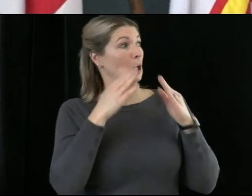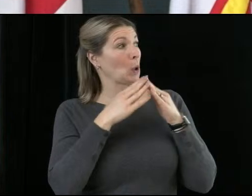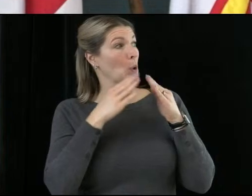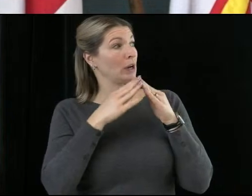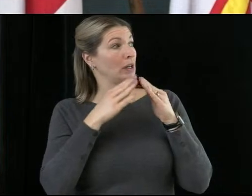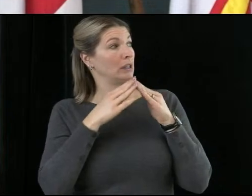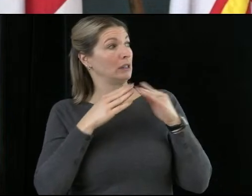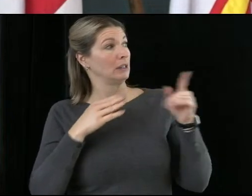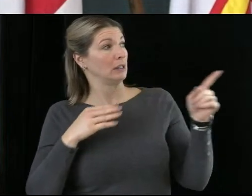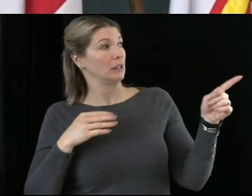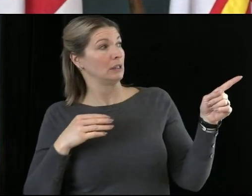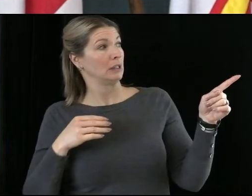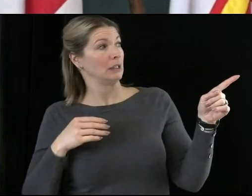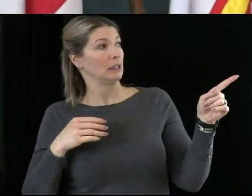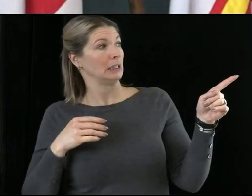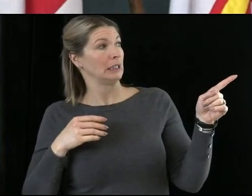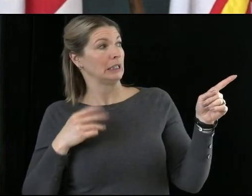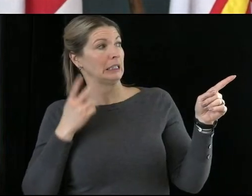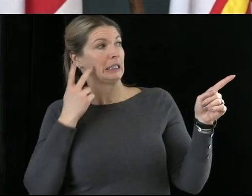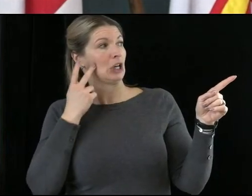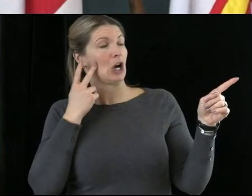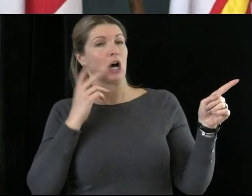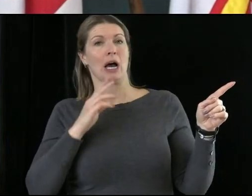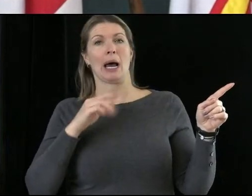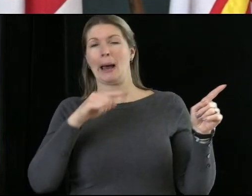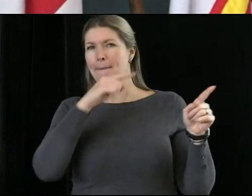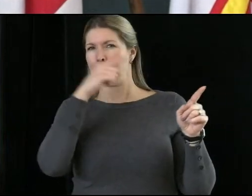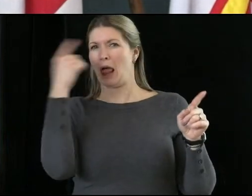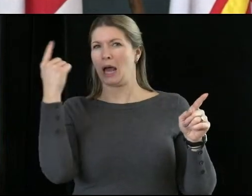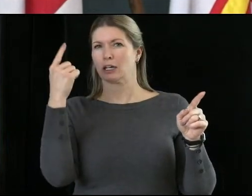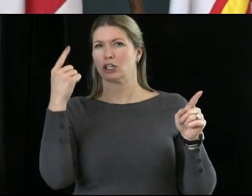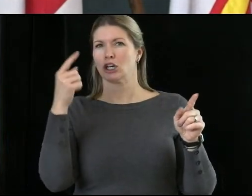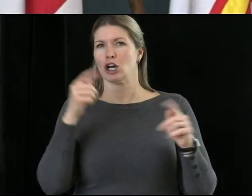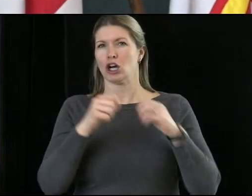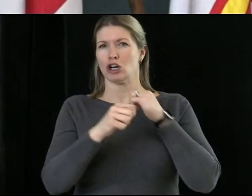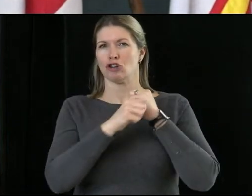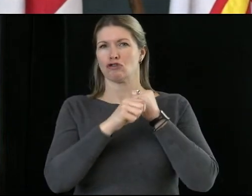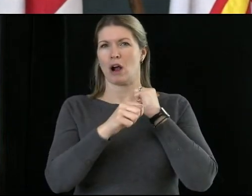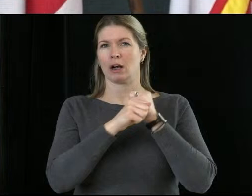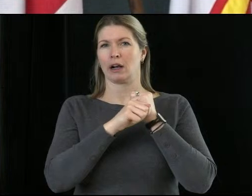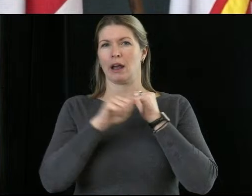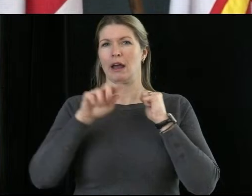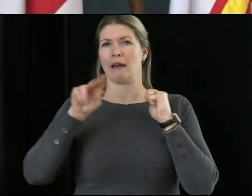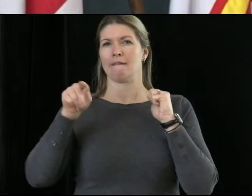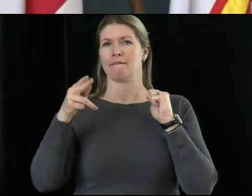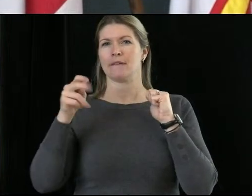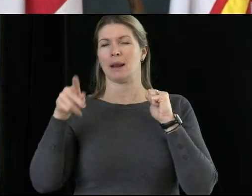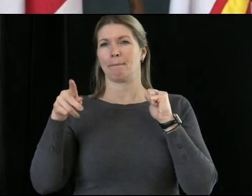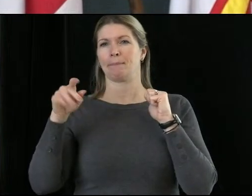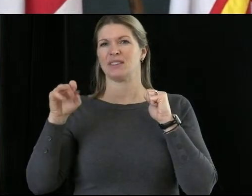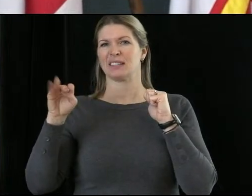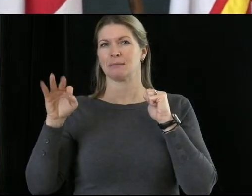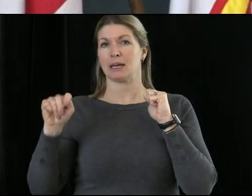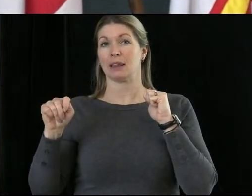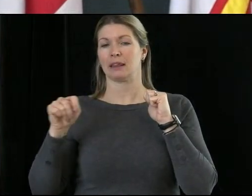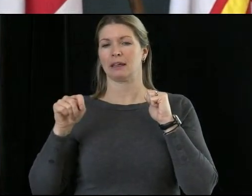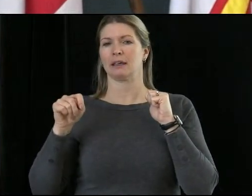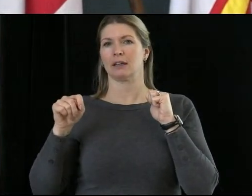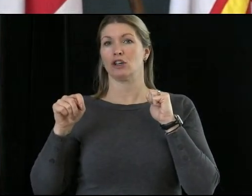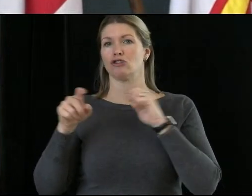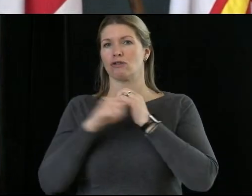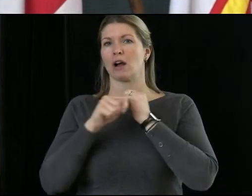CBC coverage, you can just see a corner of a black truck. It was Philip Smith's truck, and Courtney got into